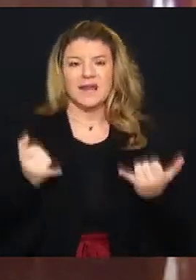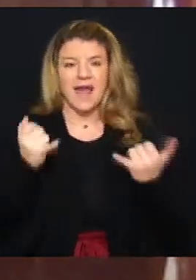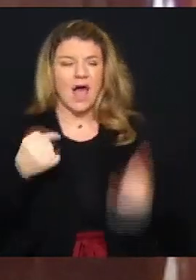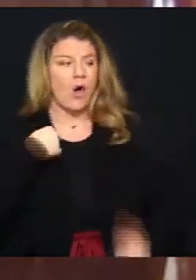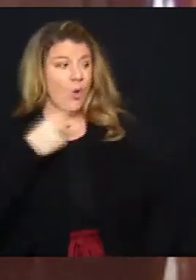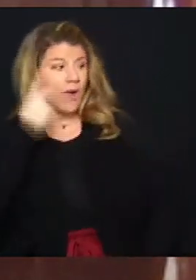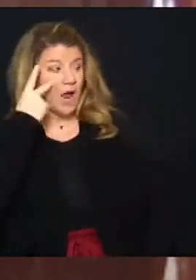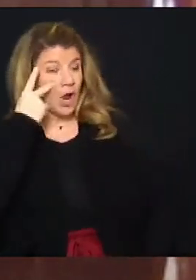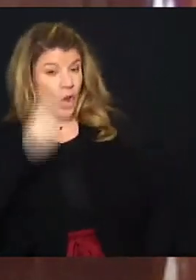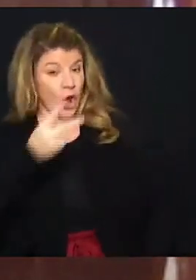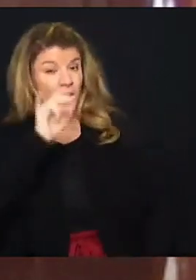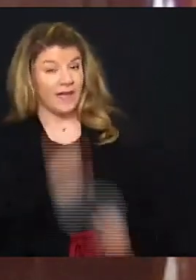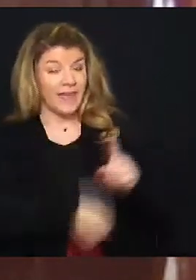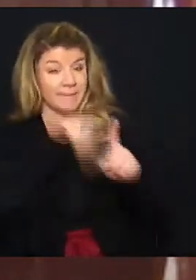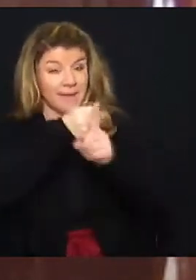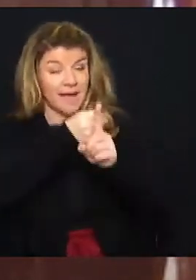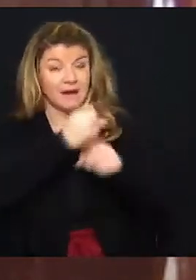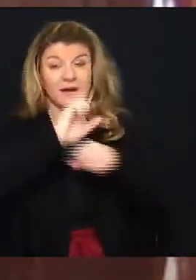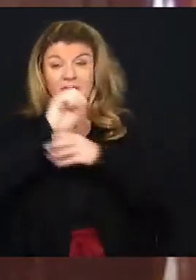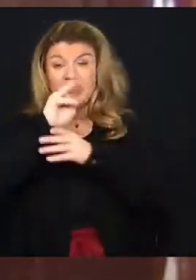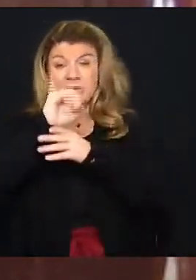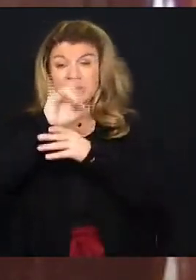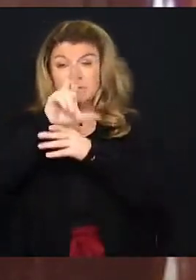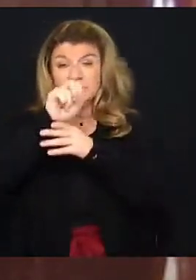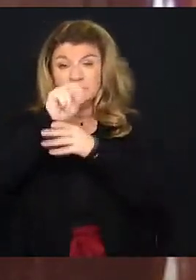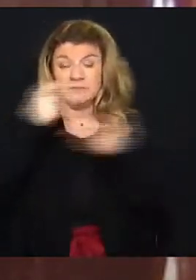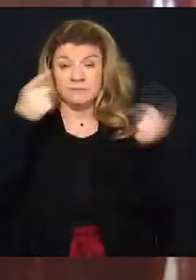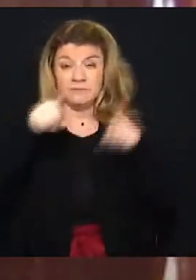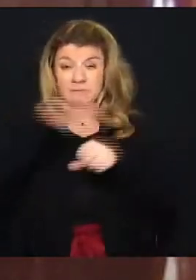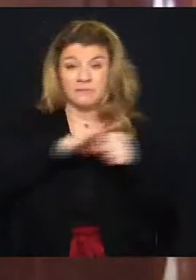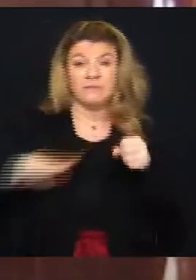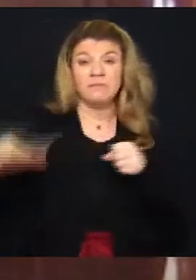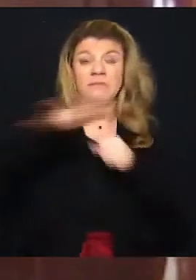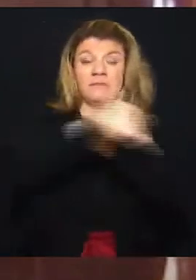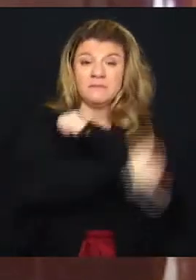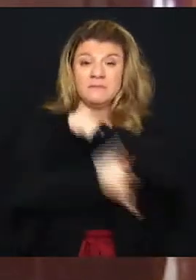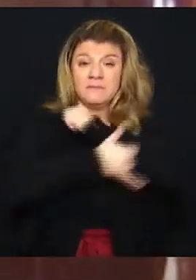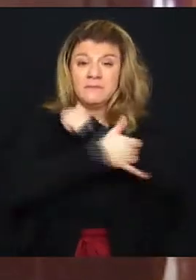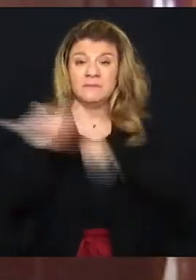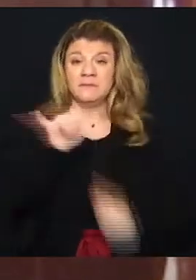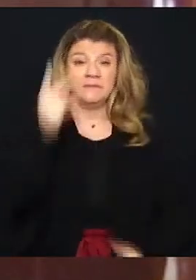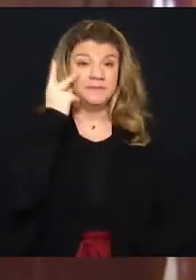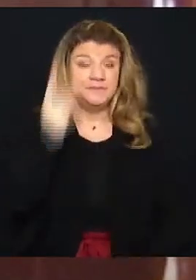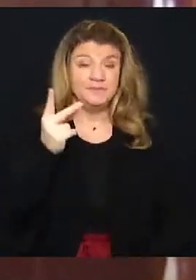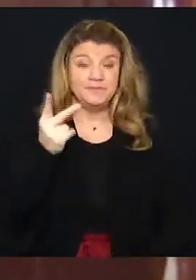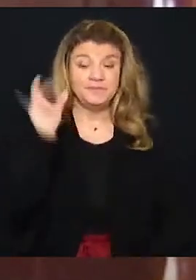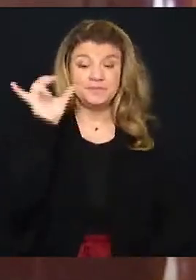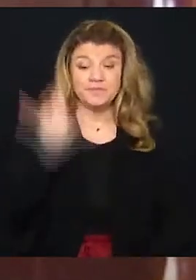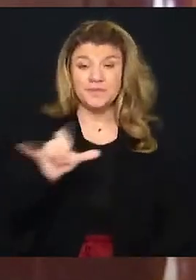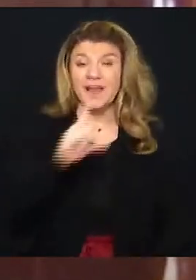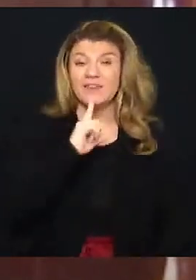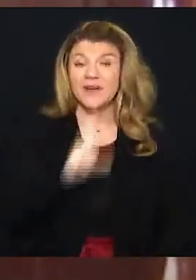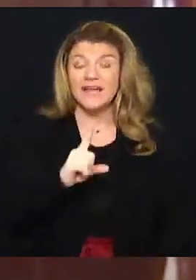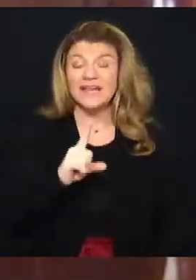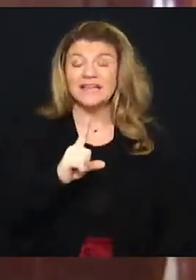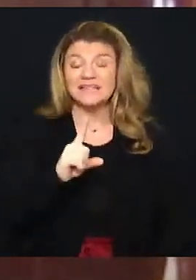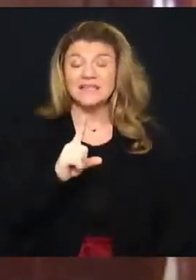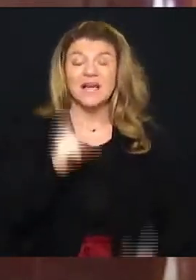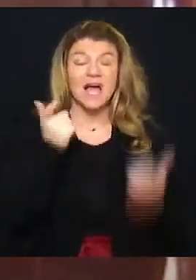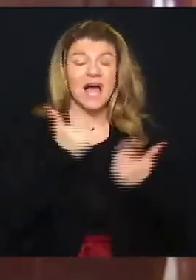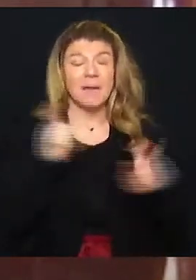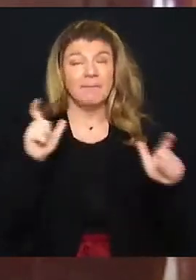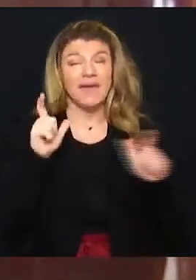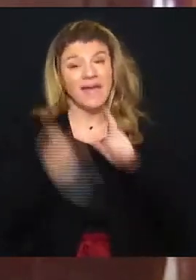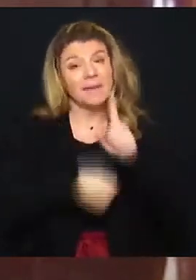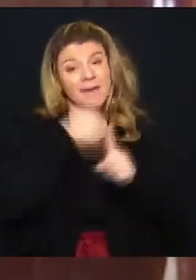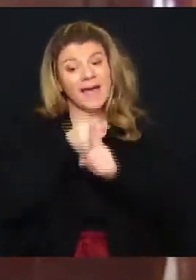at the impact of the Omicron variant around the country, we also see that there is a substantial impact